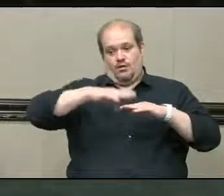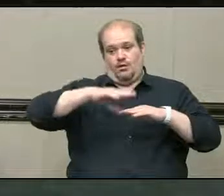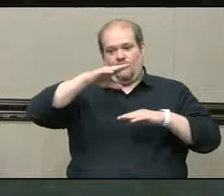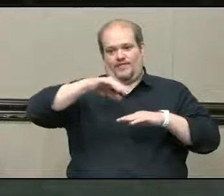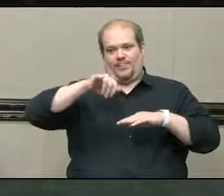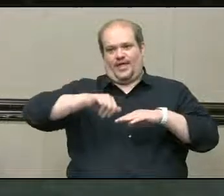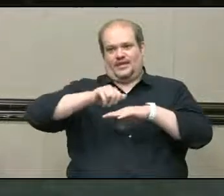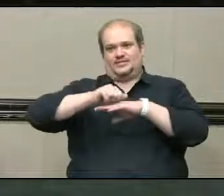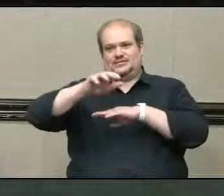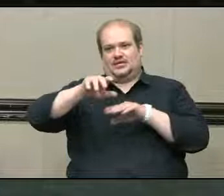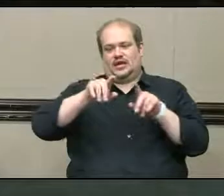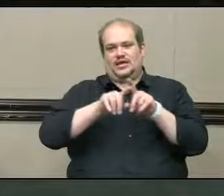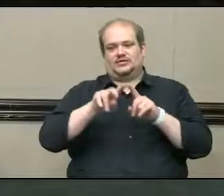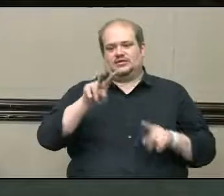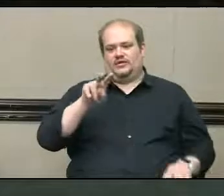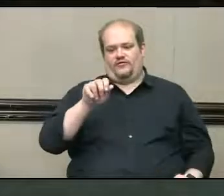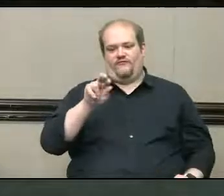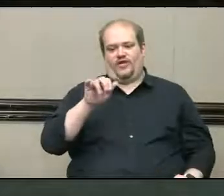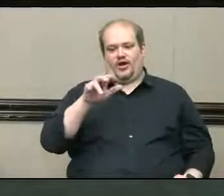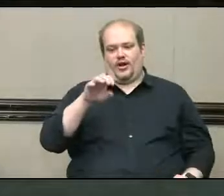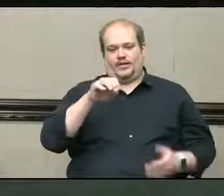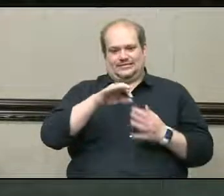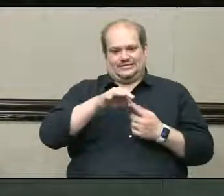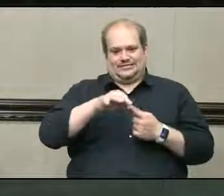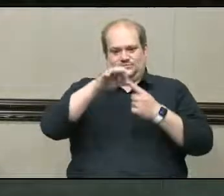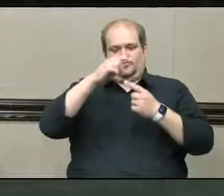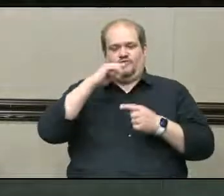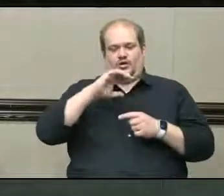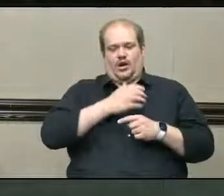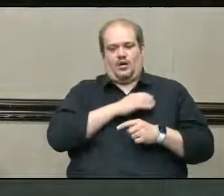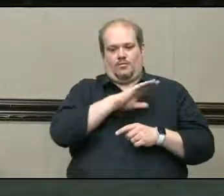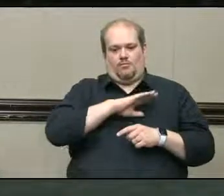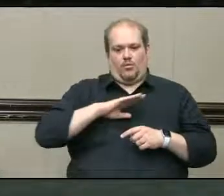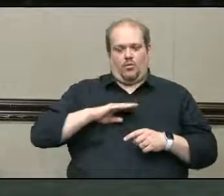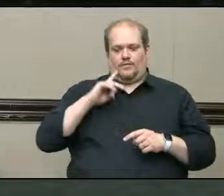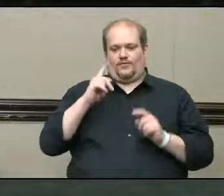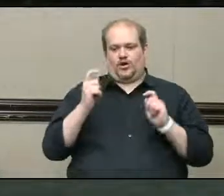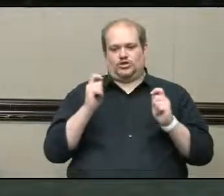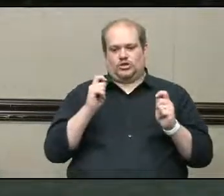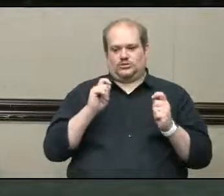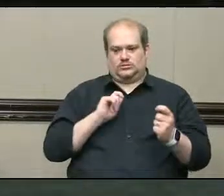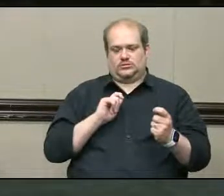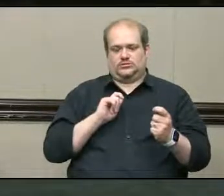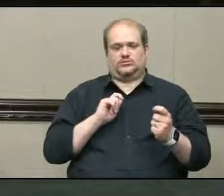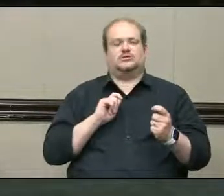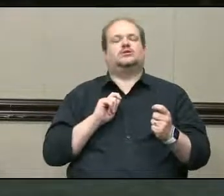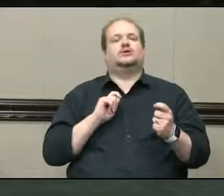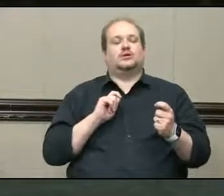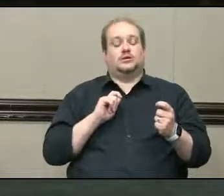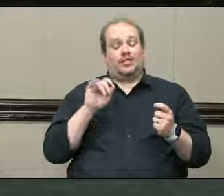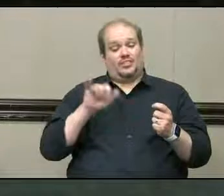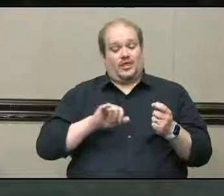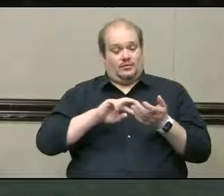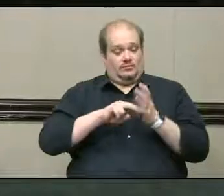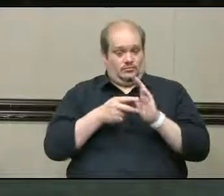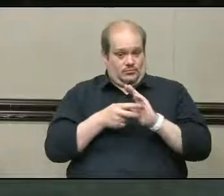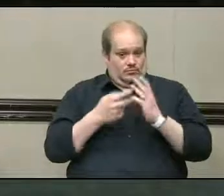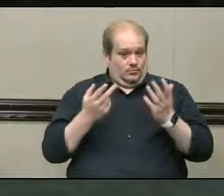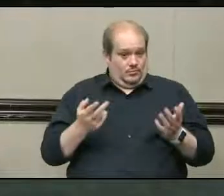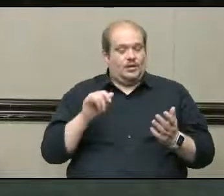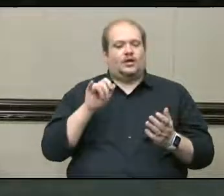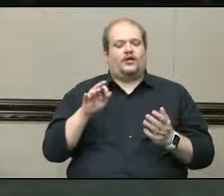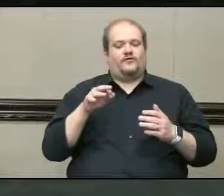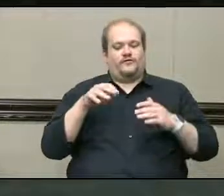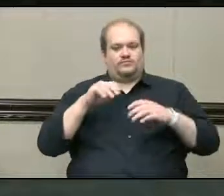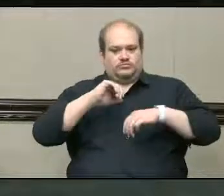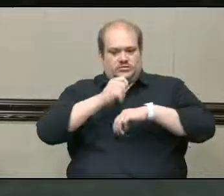sent as a variance to our Board of Adjustments. And what that means is that if they come